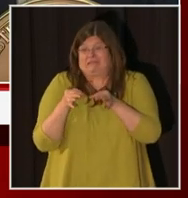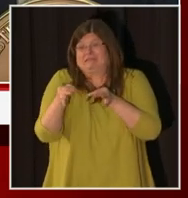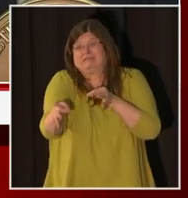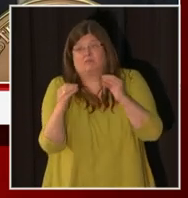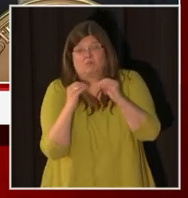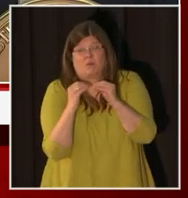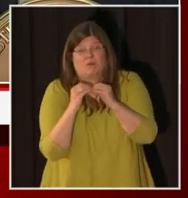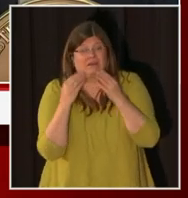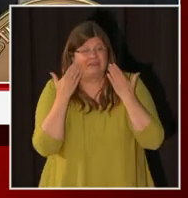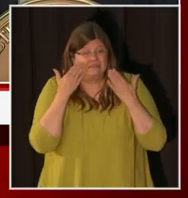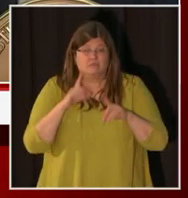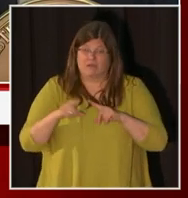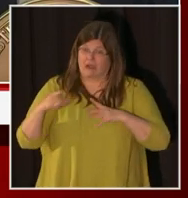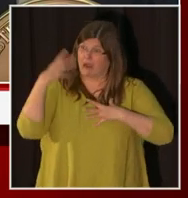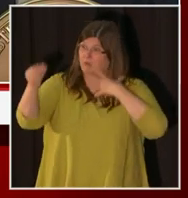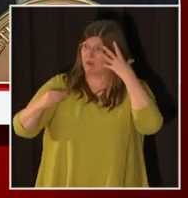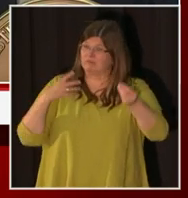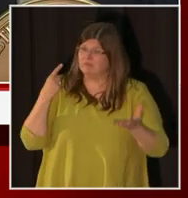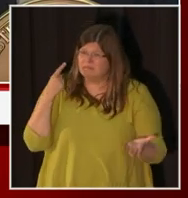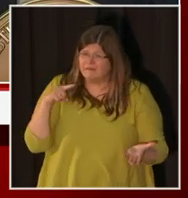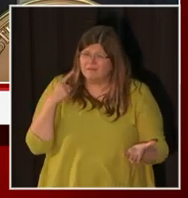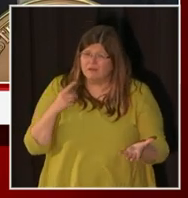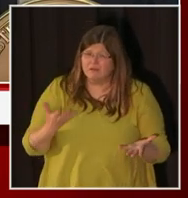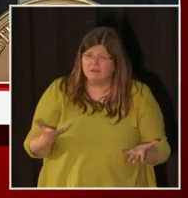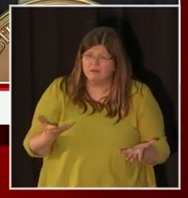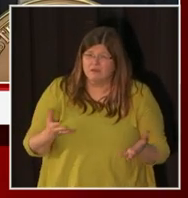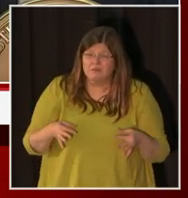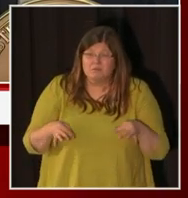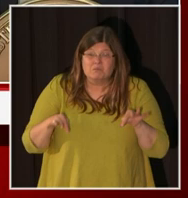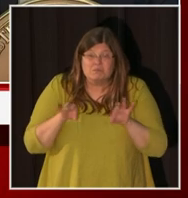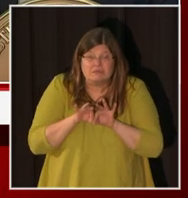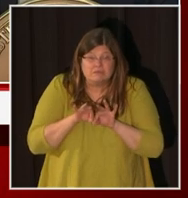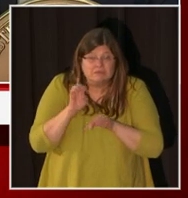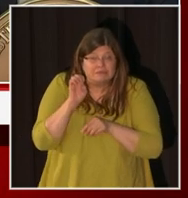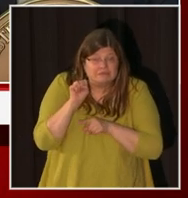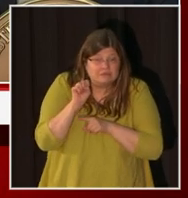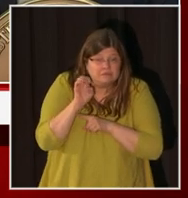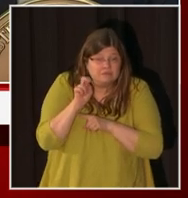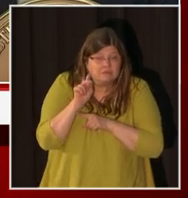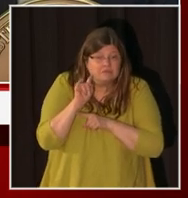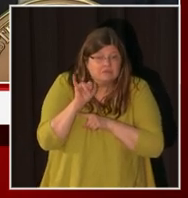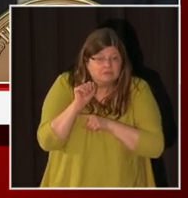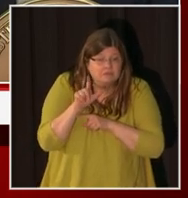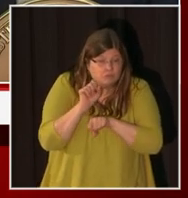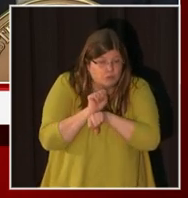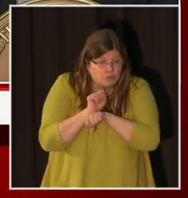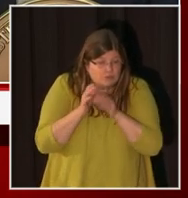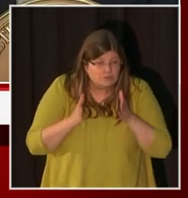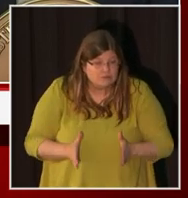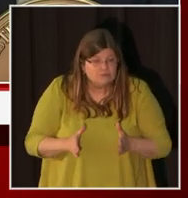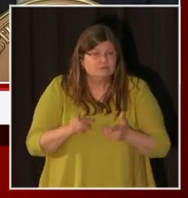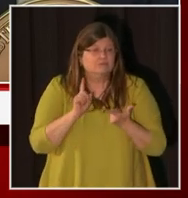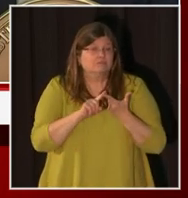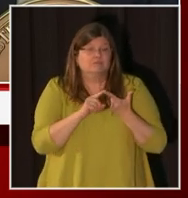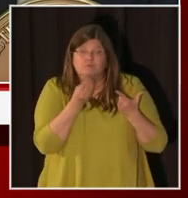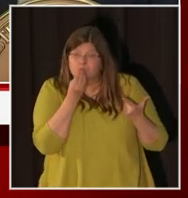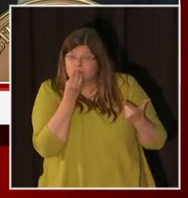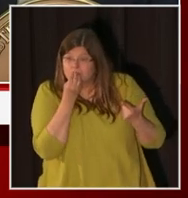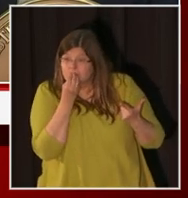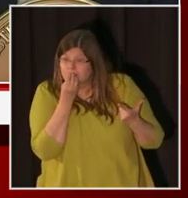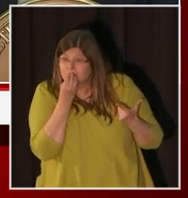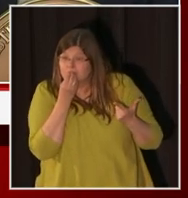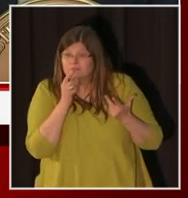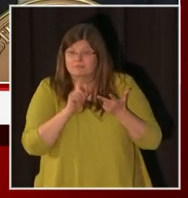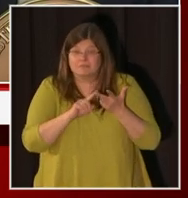exercise, food, or medicine. And then you should be going back home. And staying home. So I just want